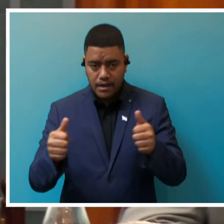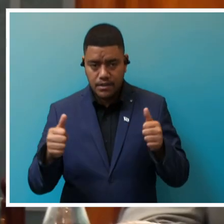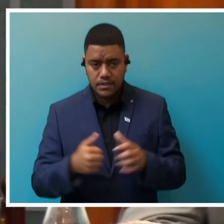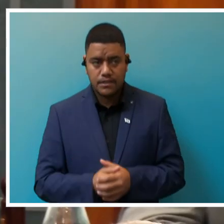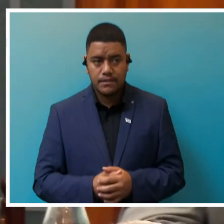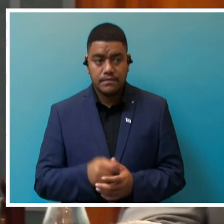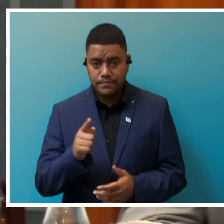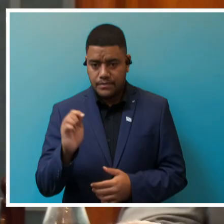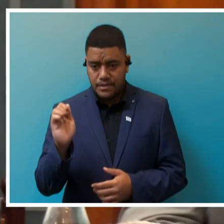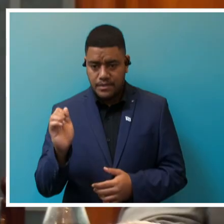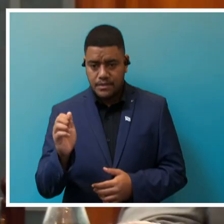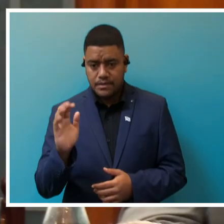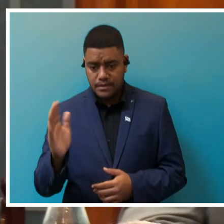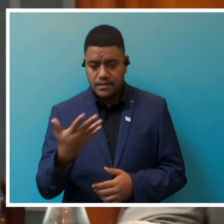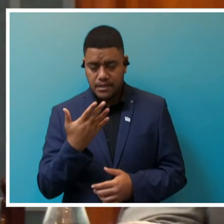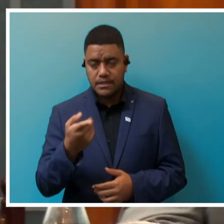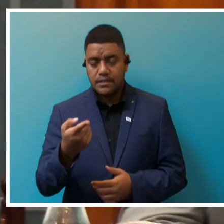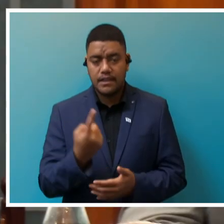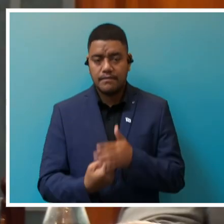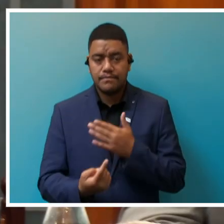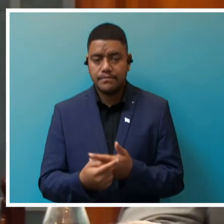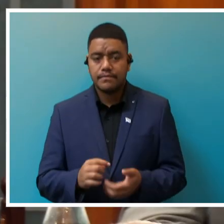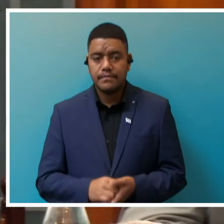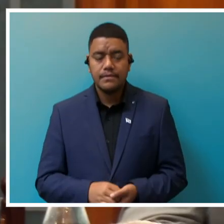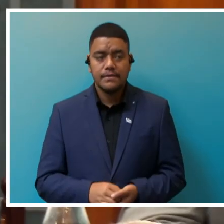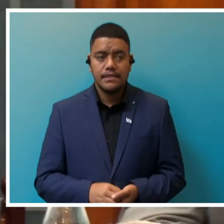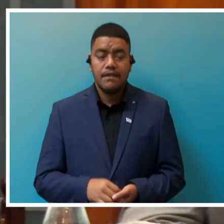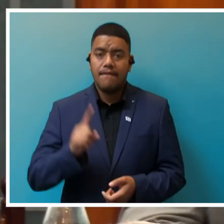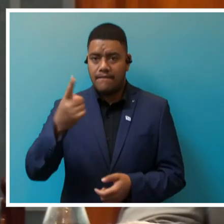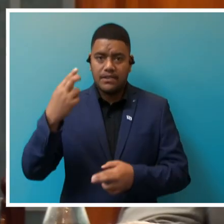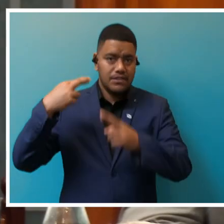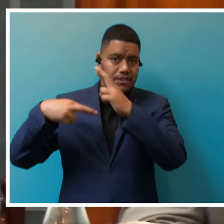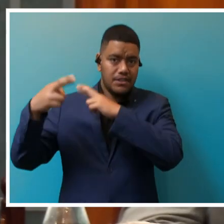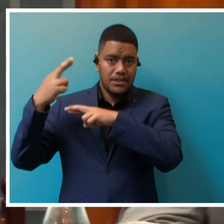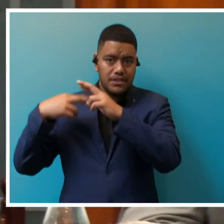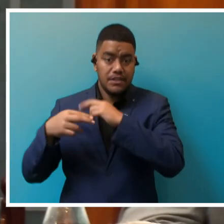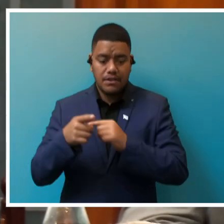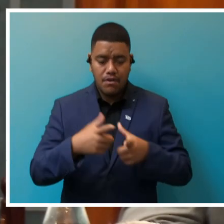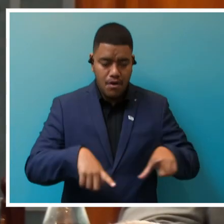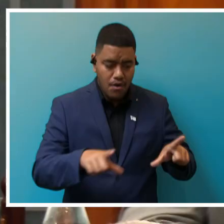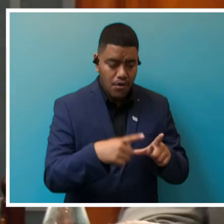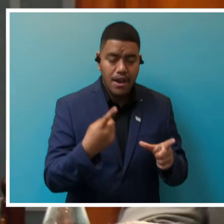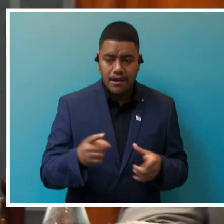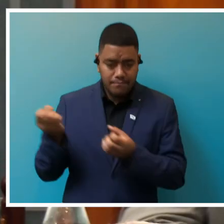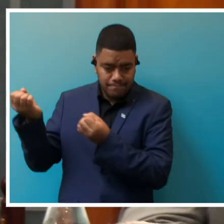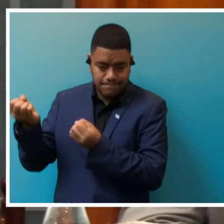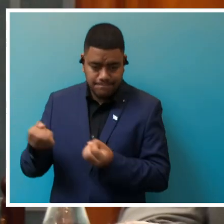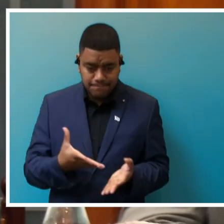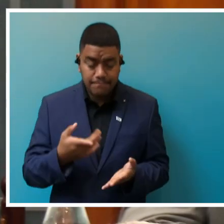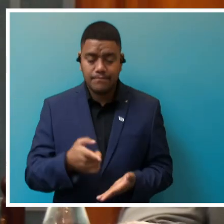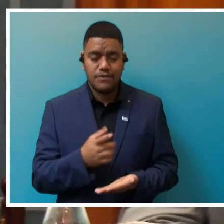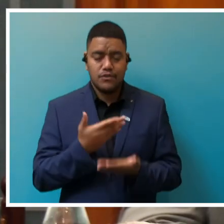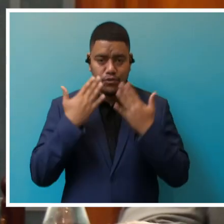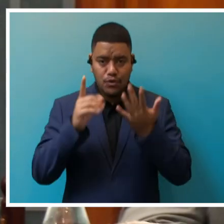result fell short of expectation, the first generation crosses between local and imported sheep demonstrated